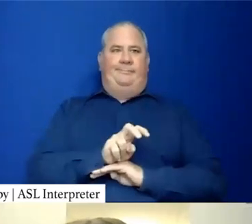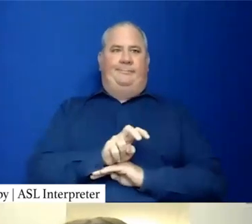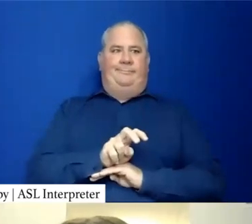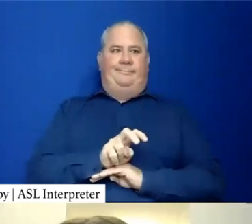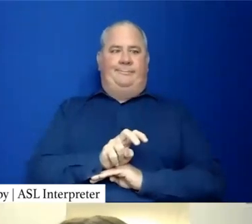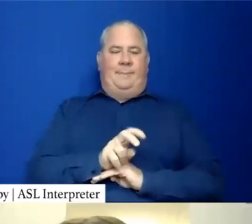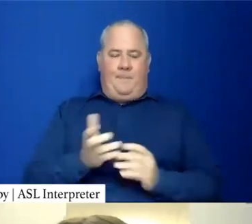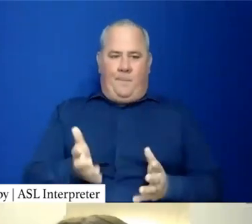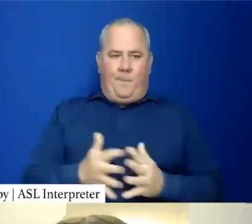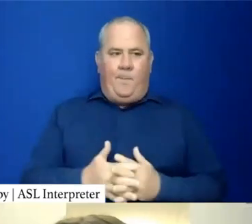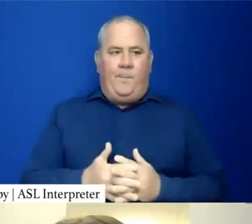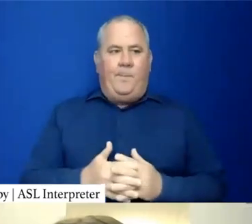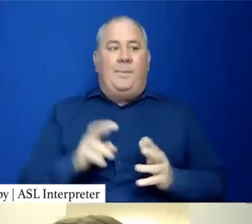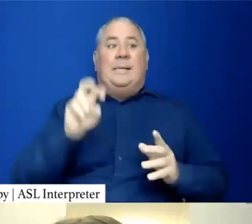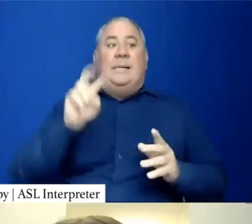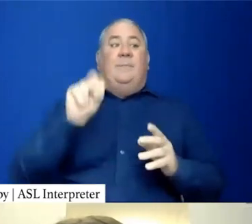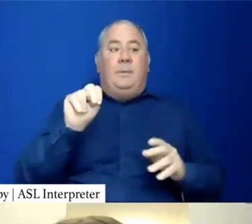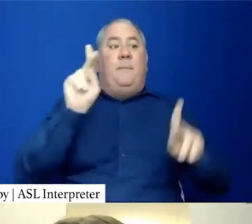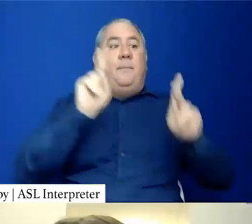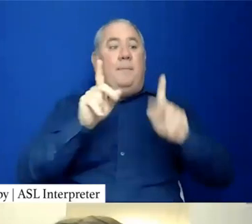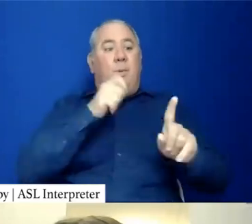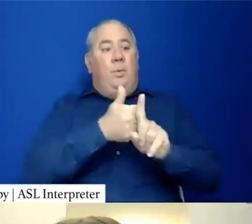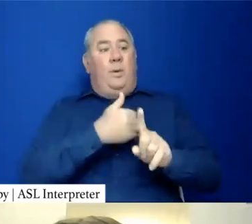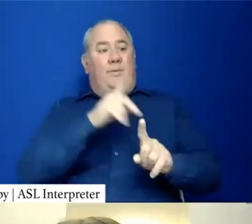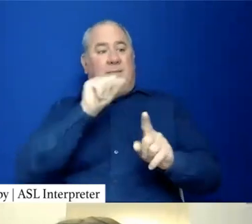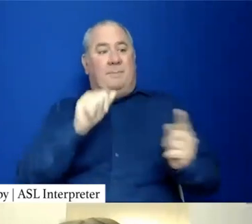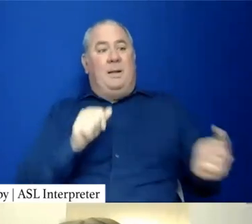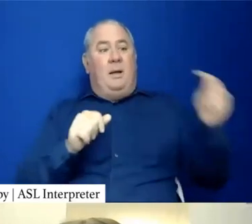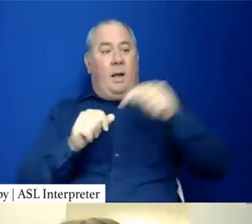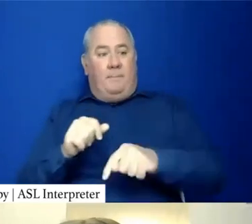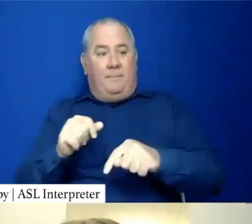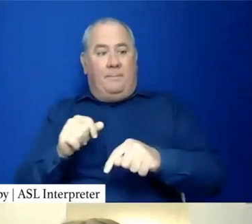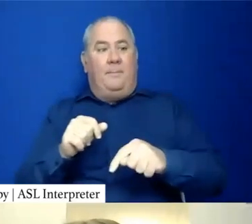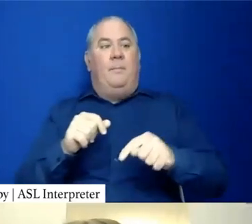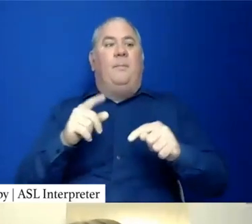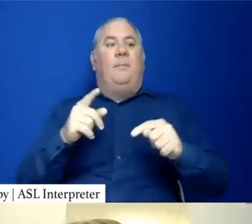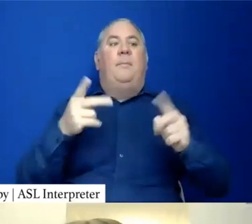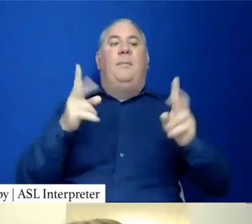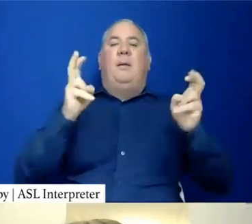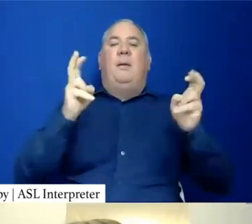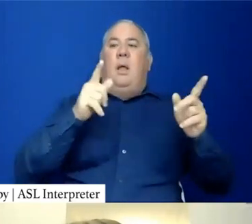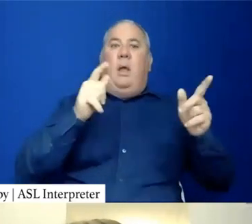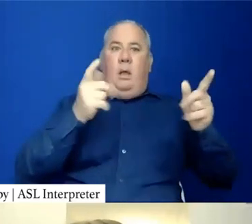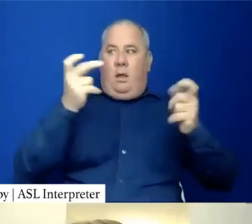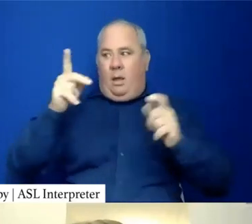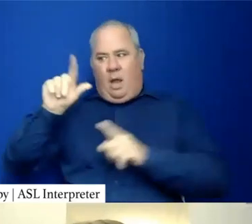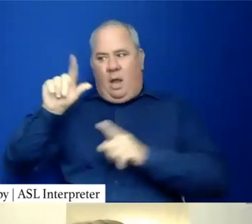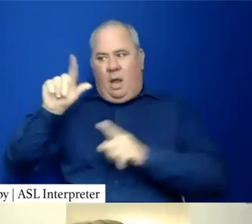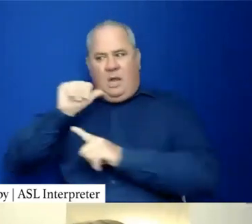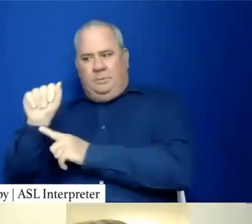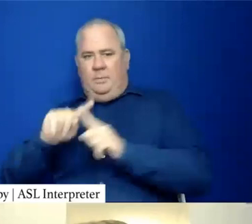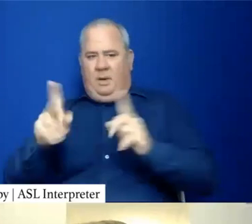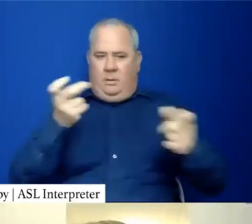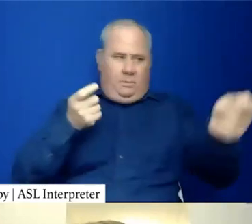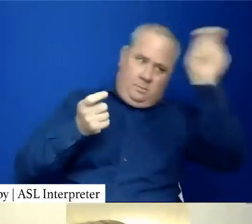even among the people with disabilities, a lot of them were there with their professional hats on. And so one thing we've had to do